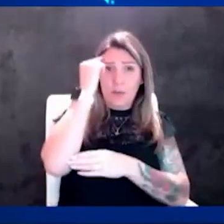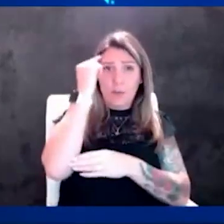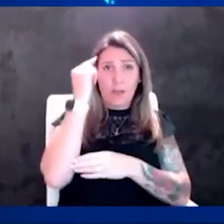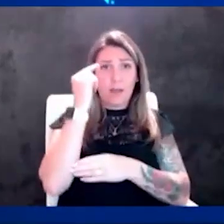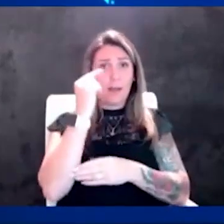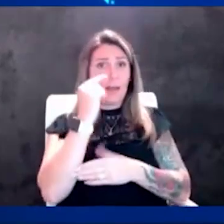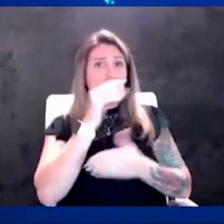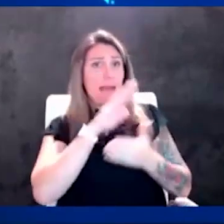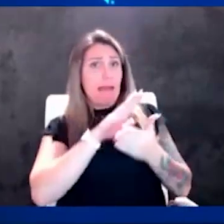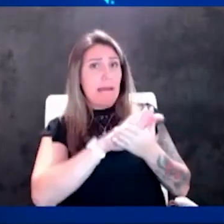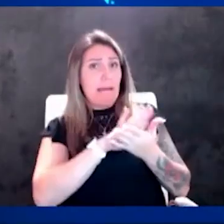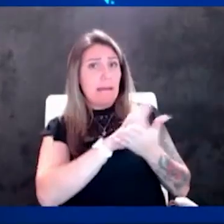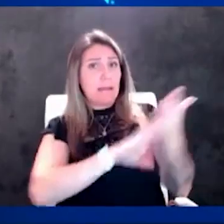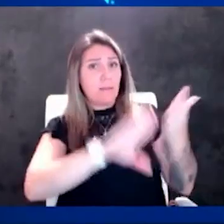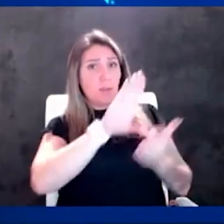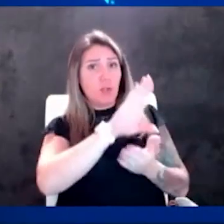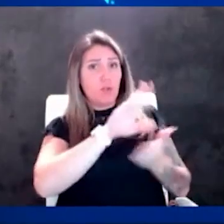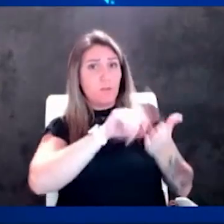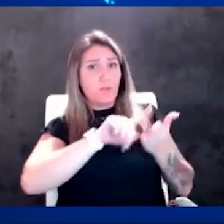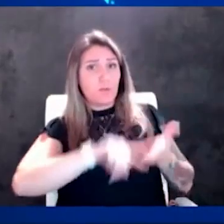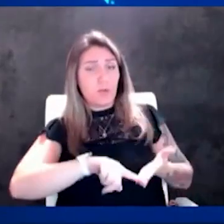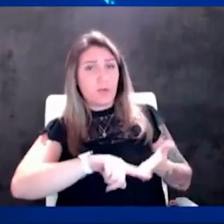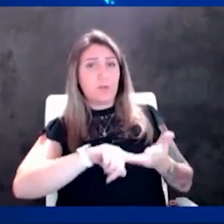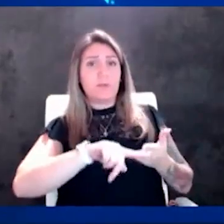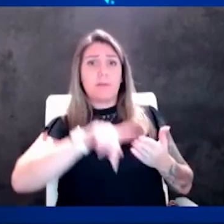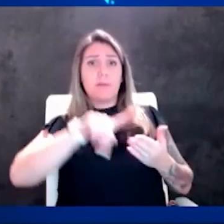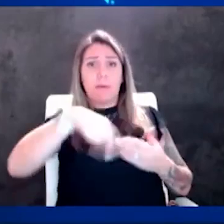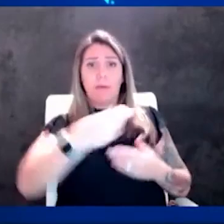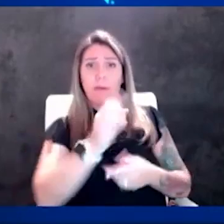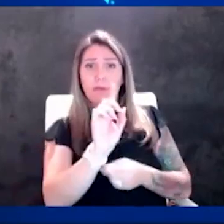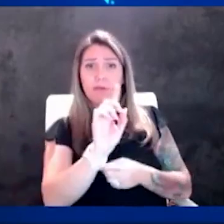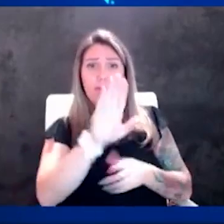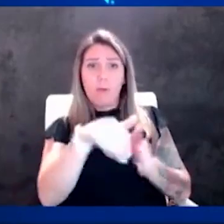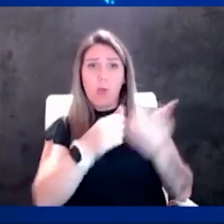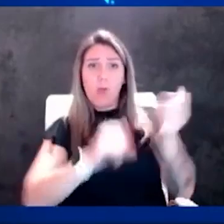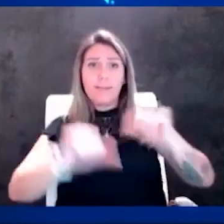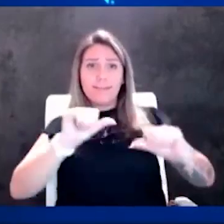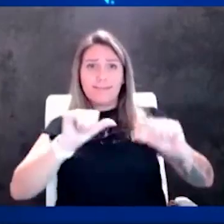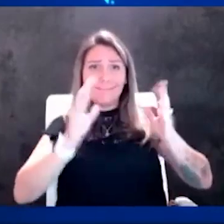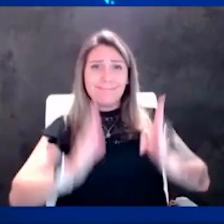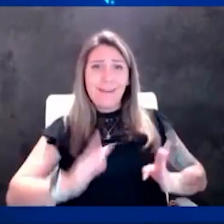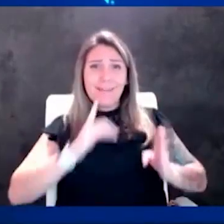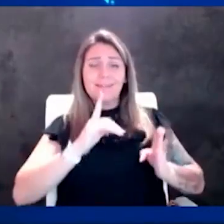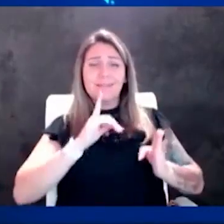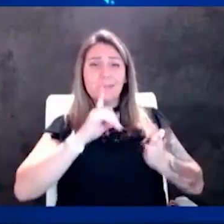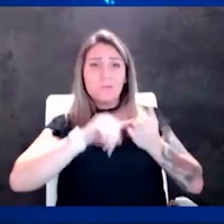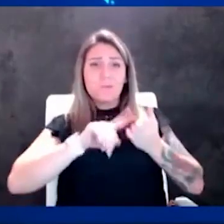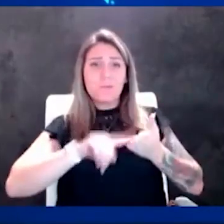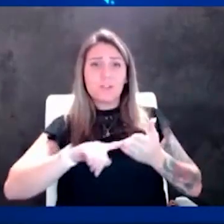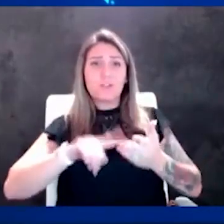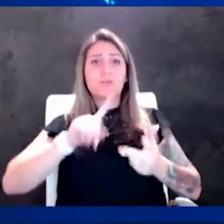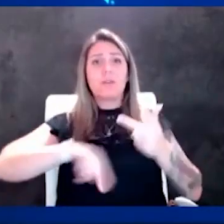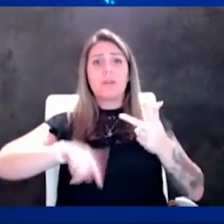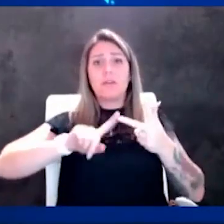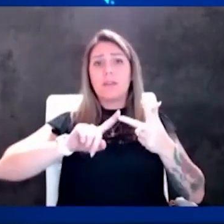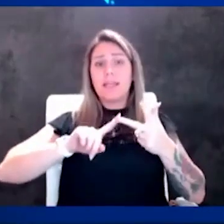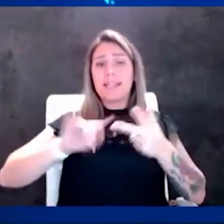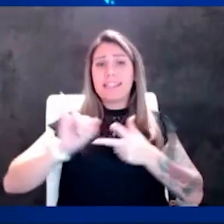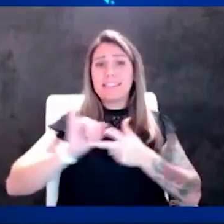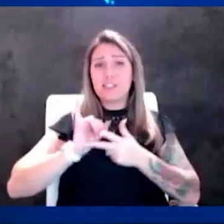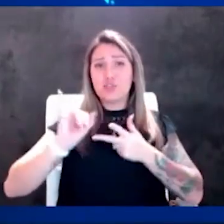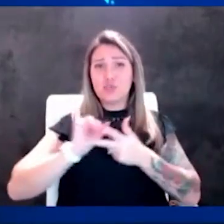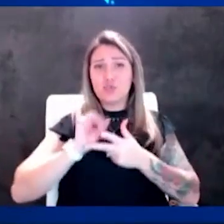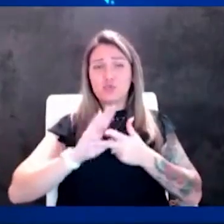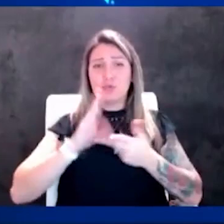universities, research programs, and PhDs, and all the scientists that are out there researching these questions, and then industry trying to get these